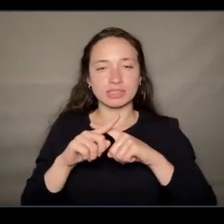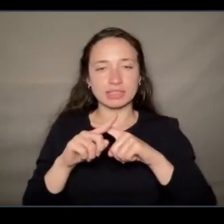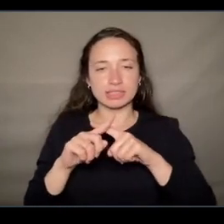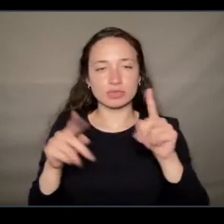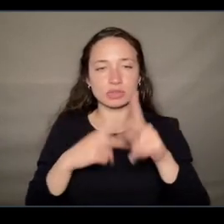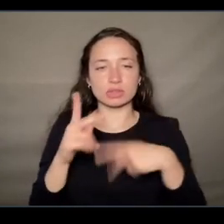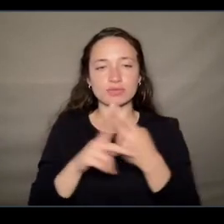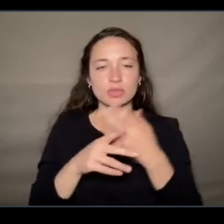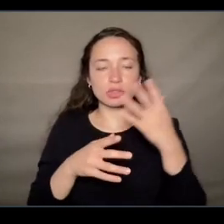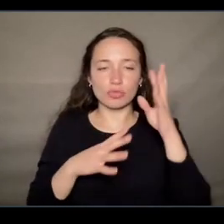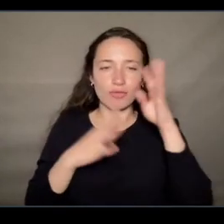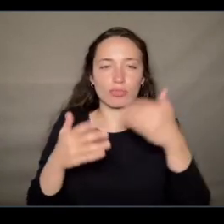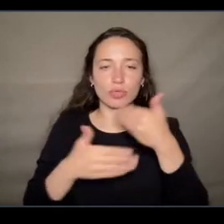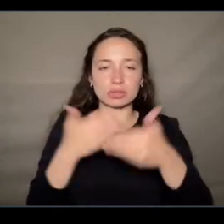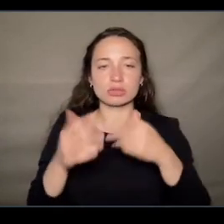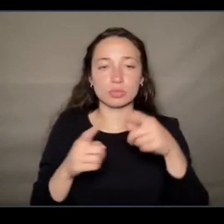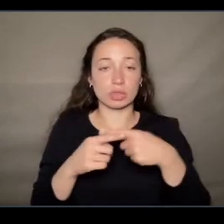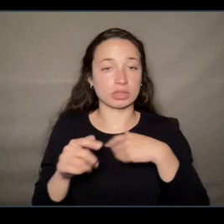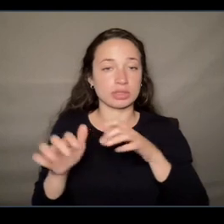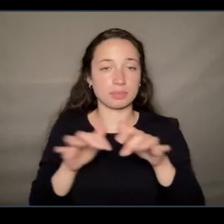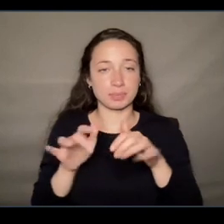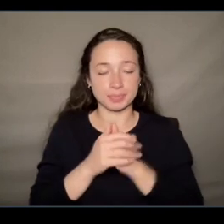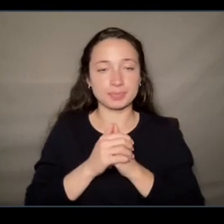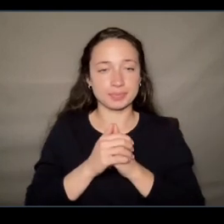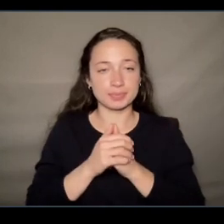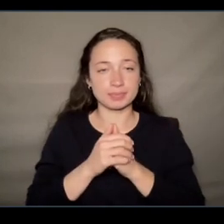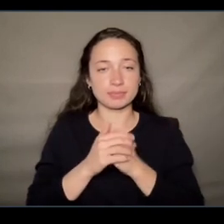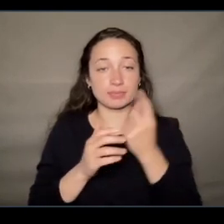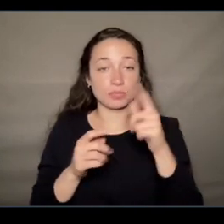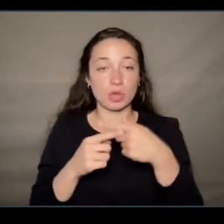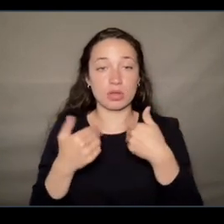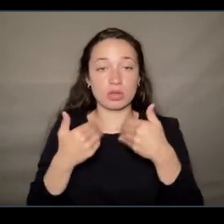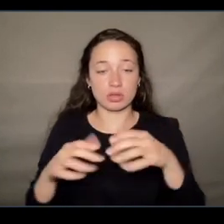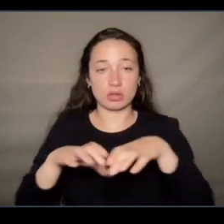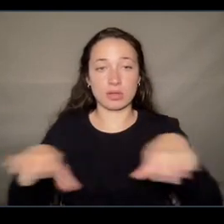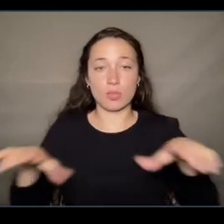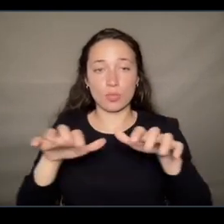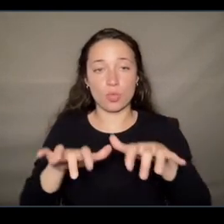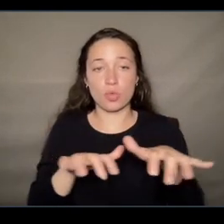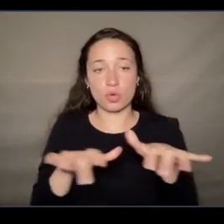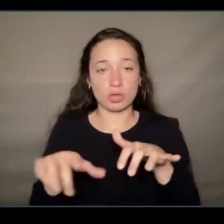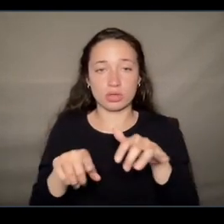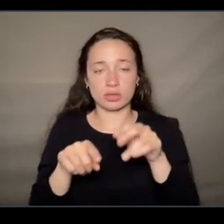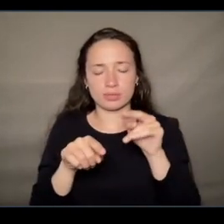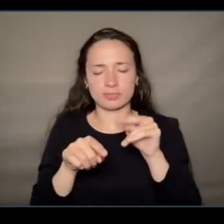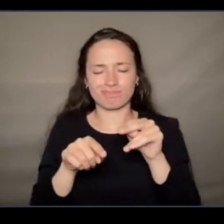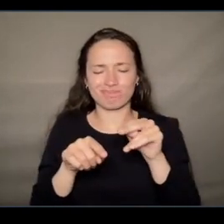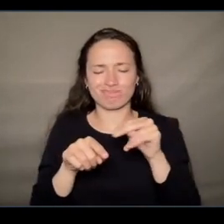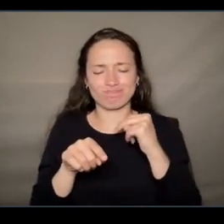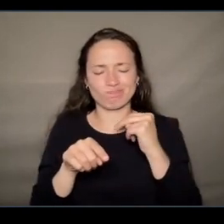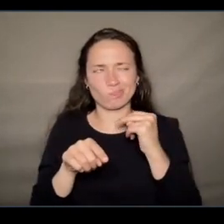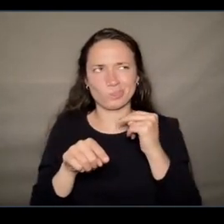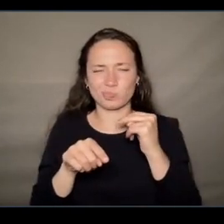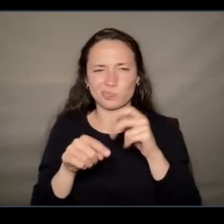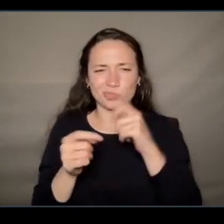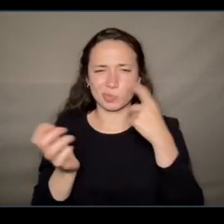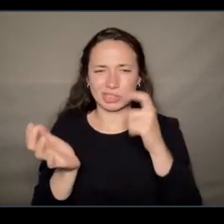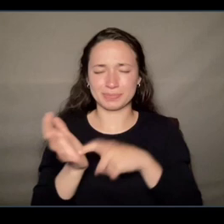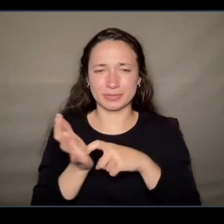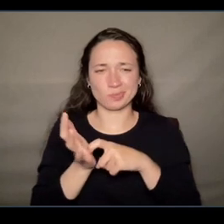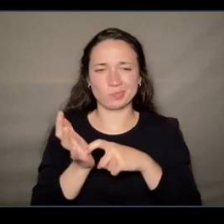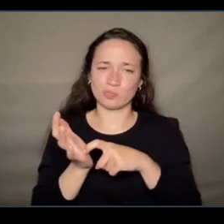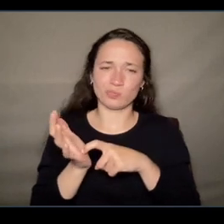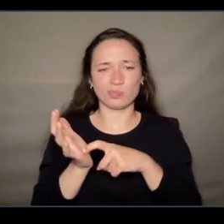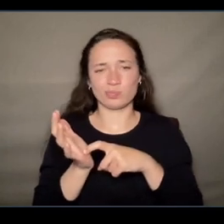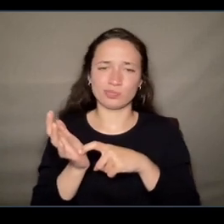it's a whole different creative process when I'm typing. So when I go to the keyboard, and sometimes